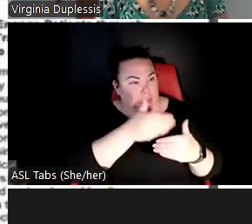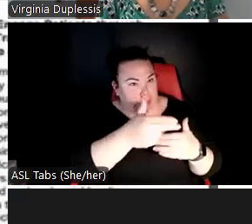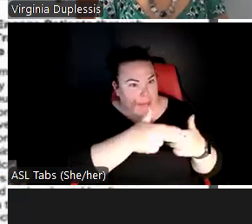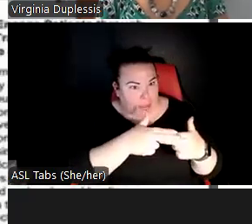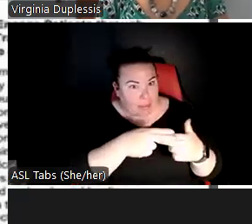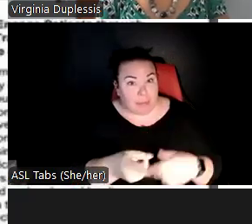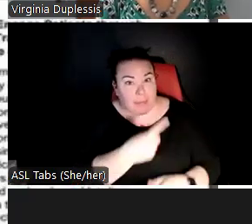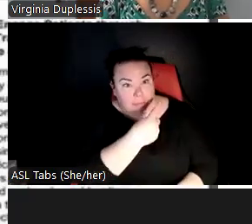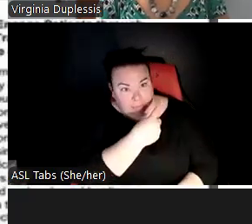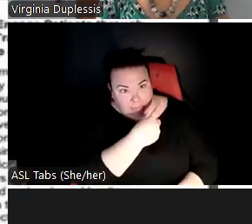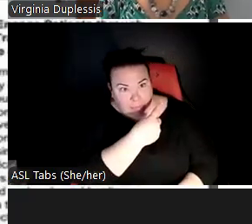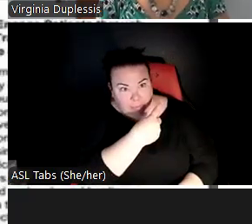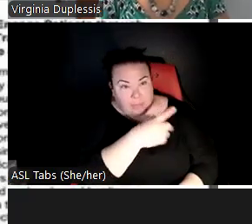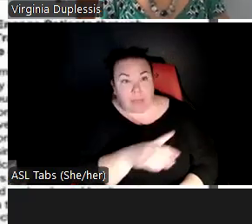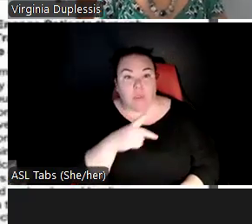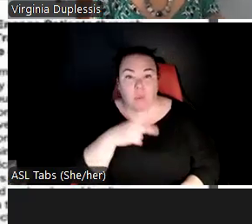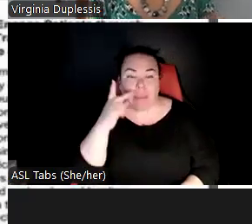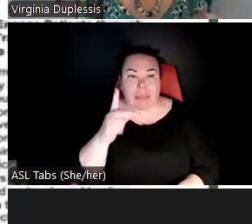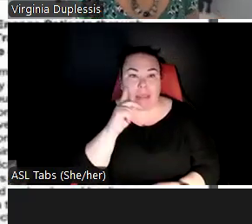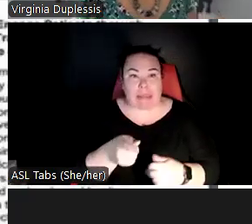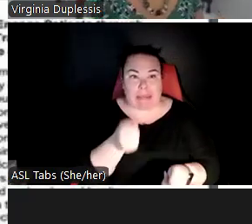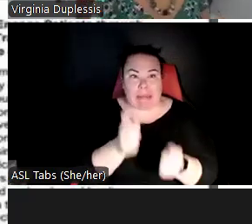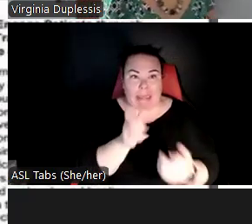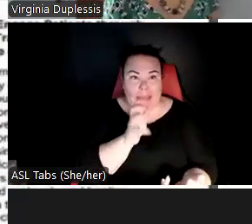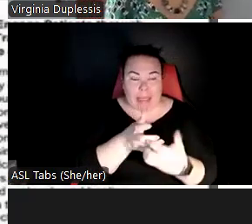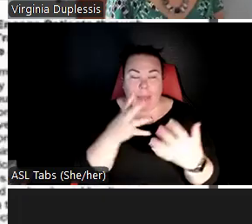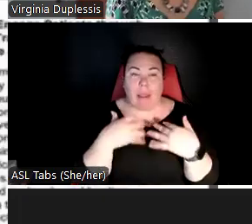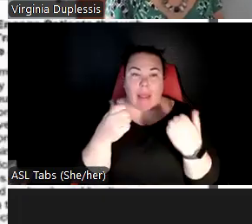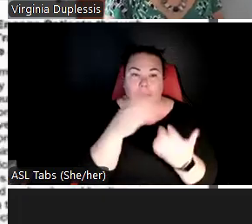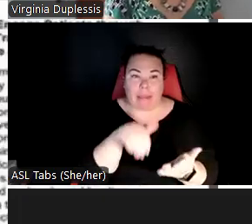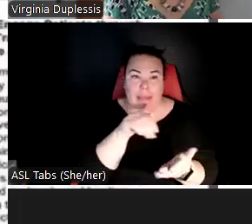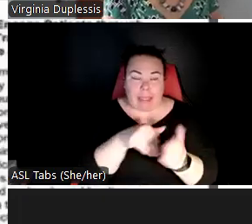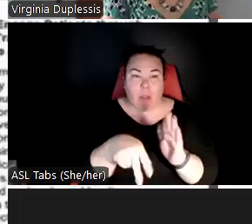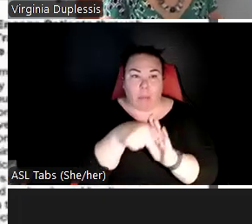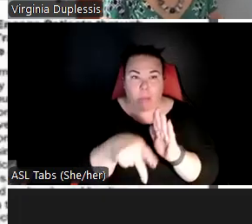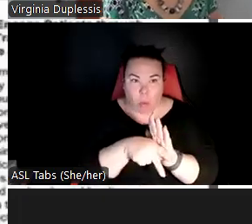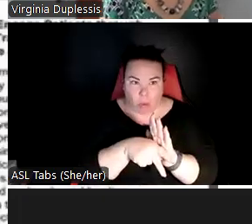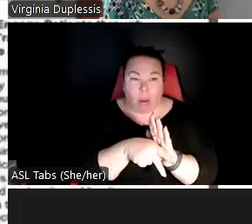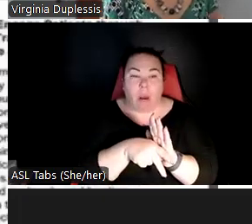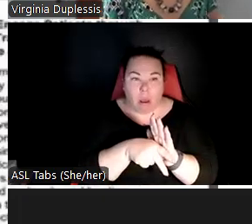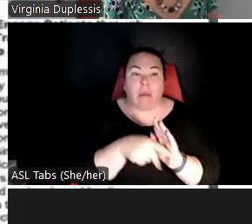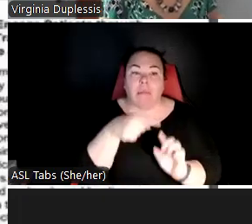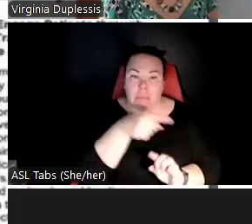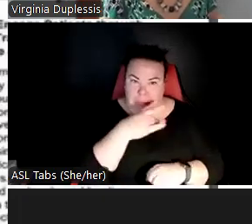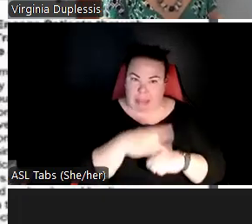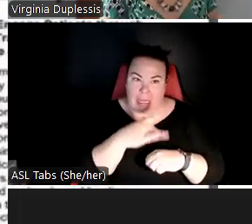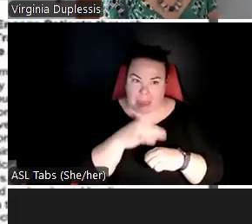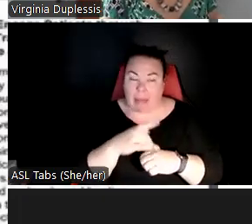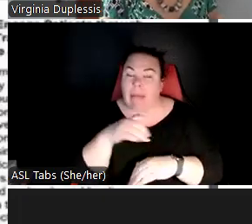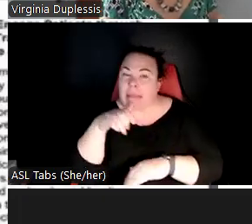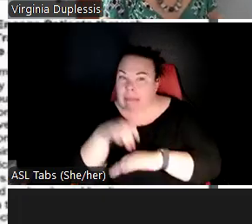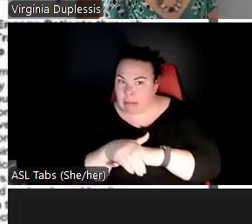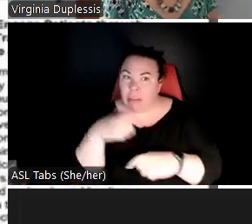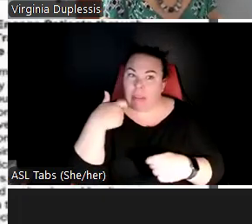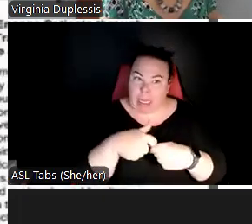slide, you will see the Adaptable Health Center Protocol, which is also available in English and Spanish. This protocol will enable health centers